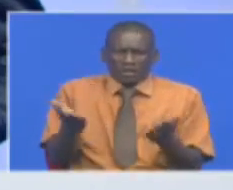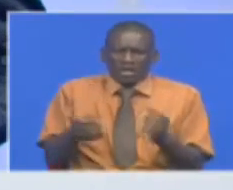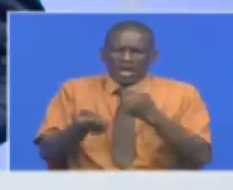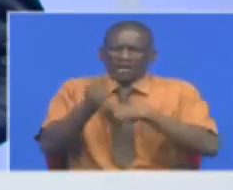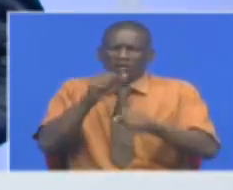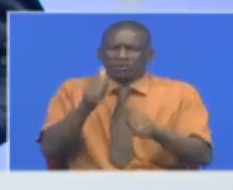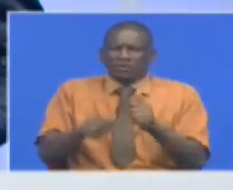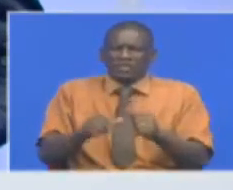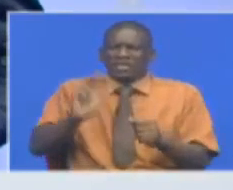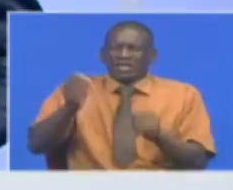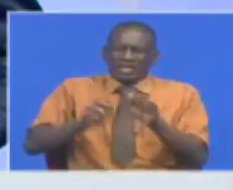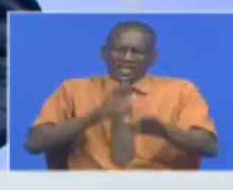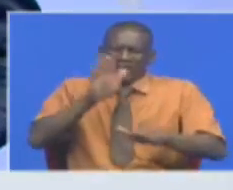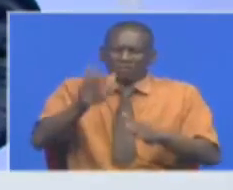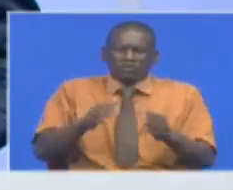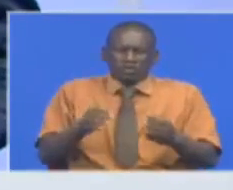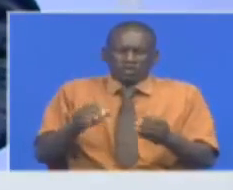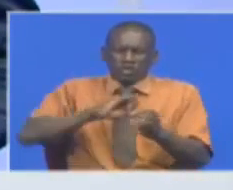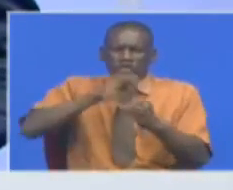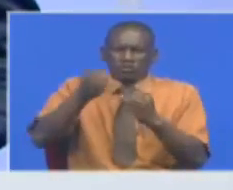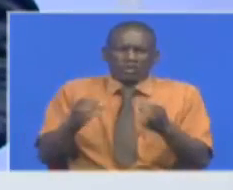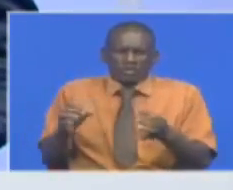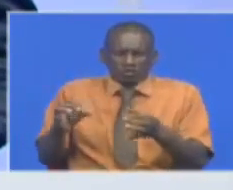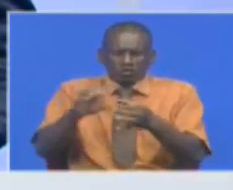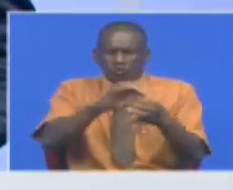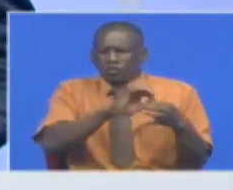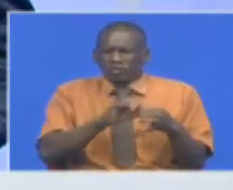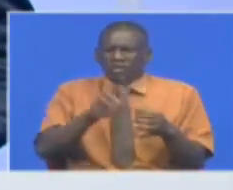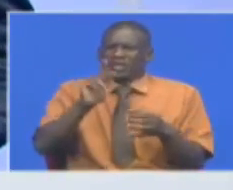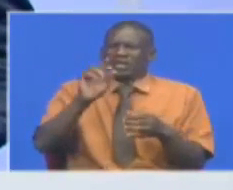Kenya Deposit Insurance Corporation, KDIC,